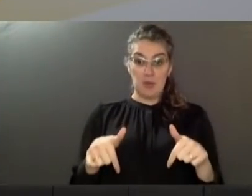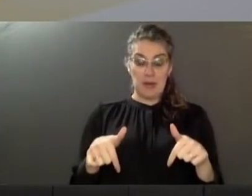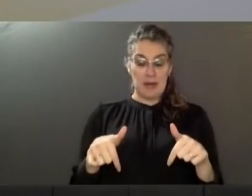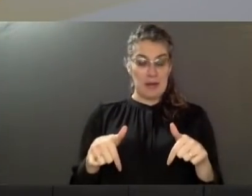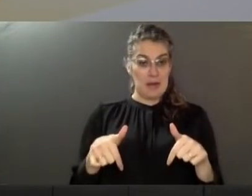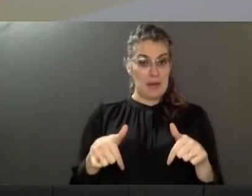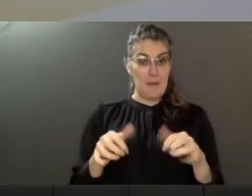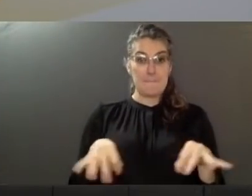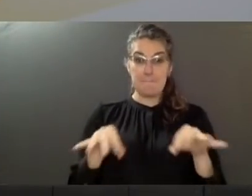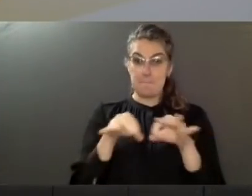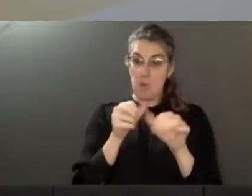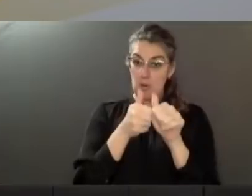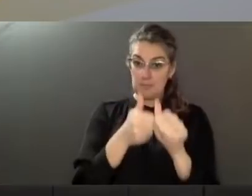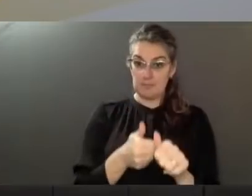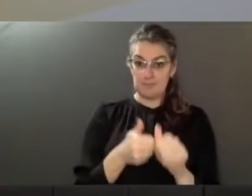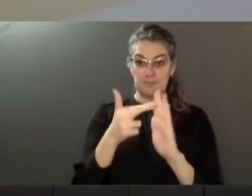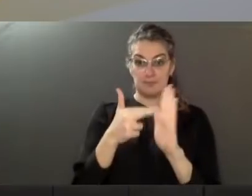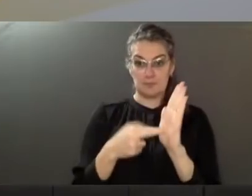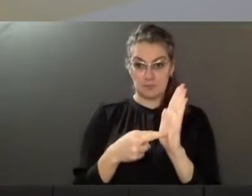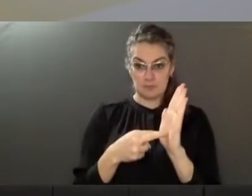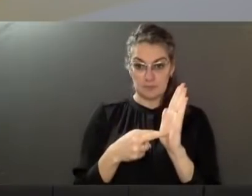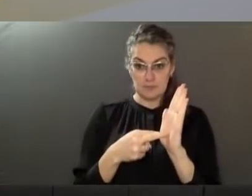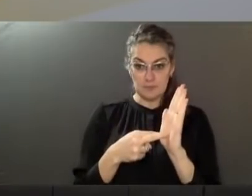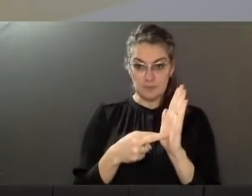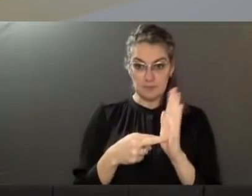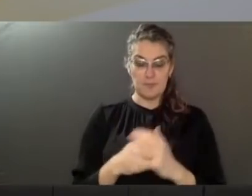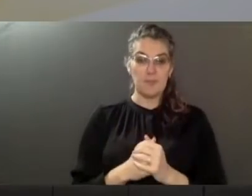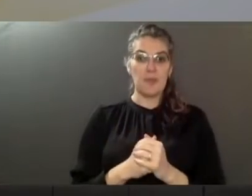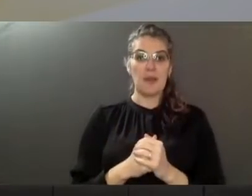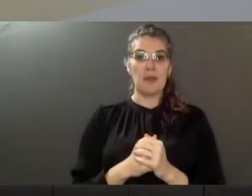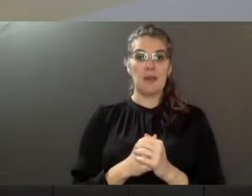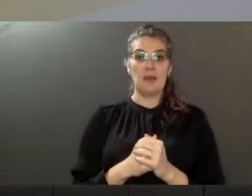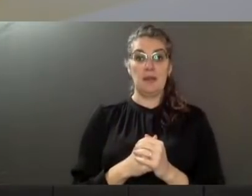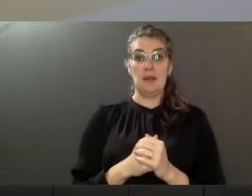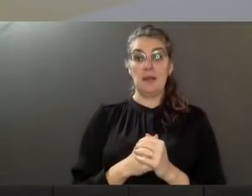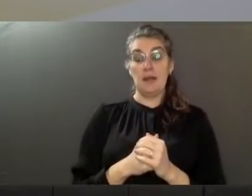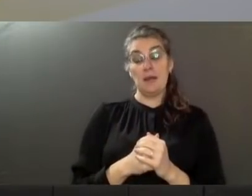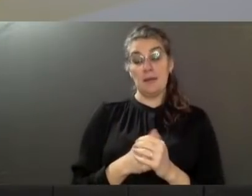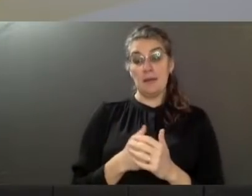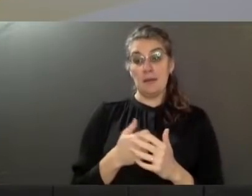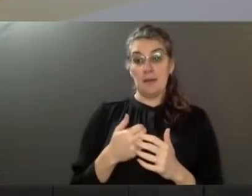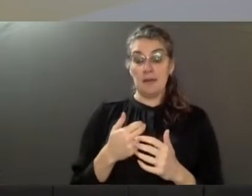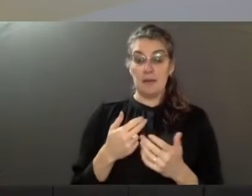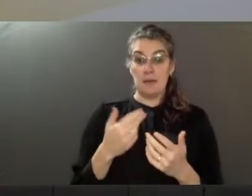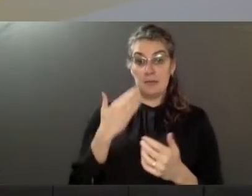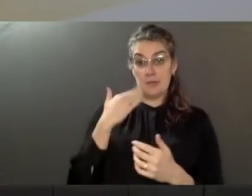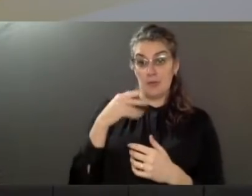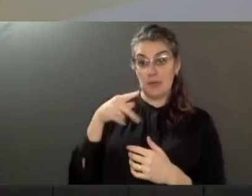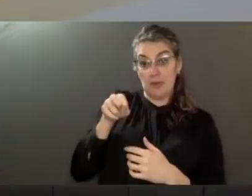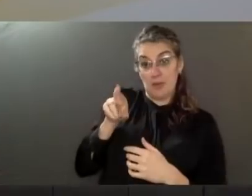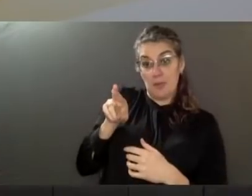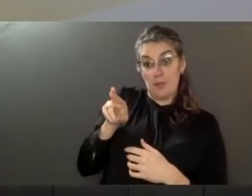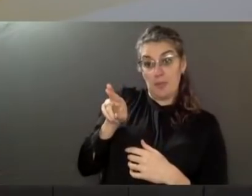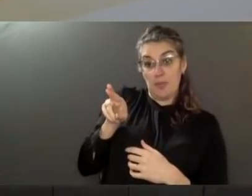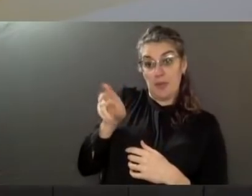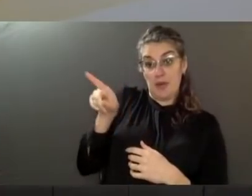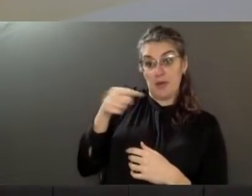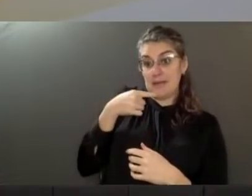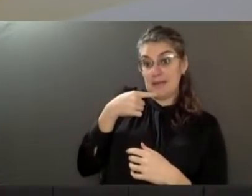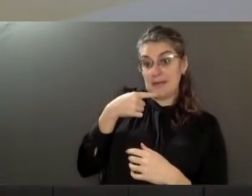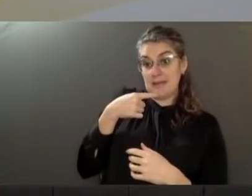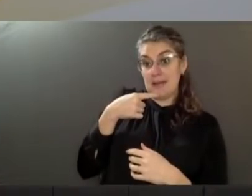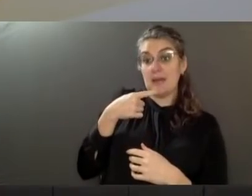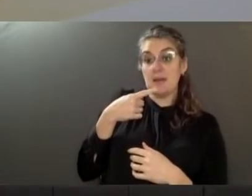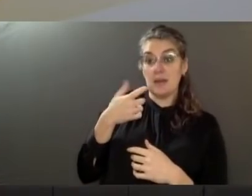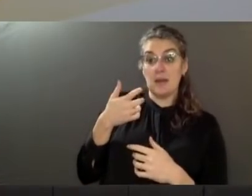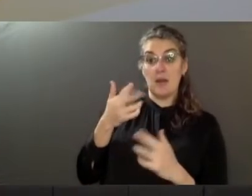strict public health measures, in PEI we are in the fortunate situation, as the Premier mentioned, of gradually easing back to